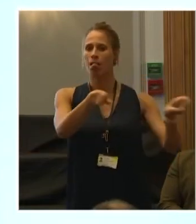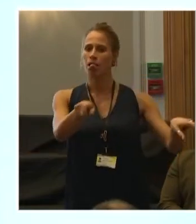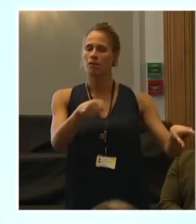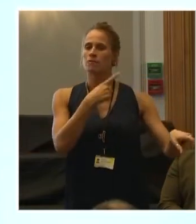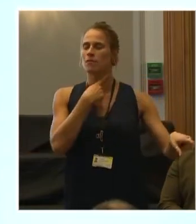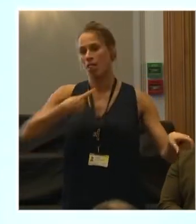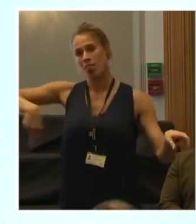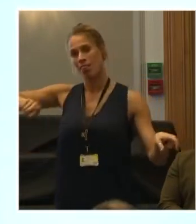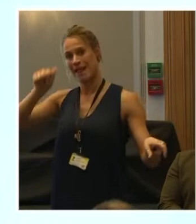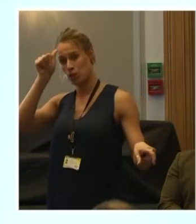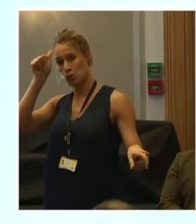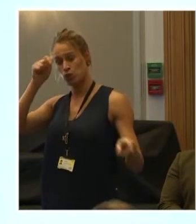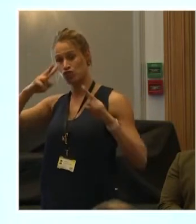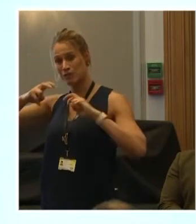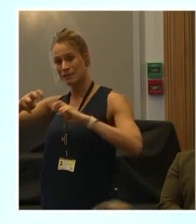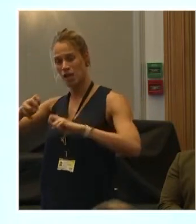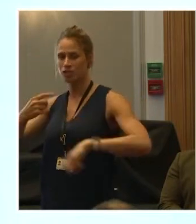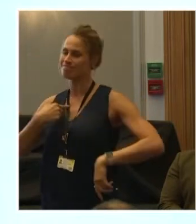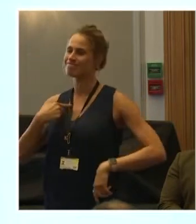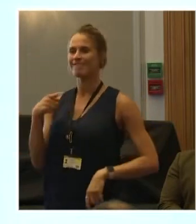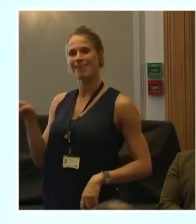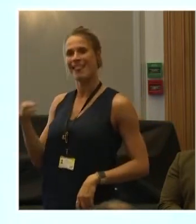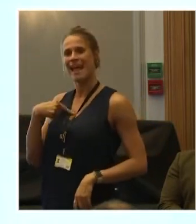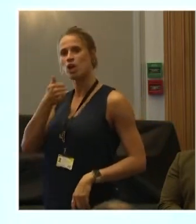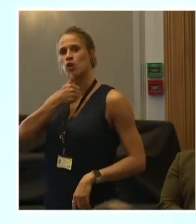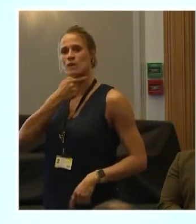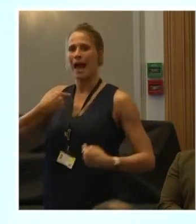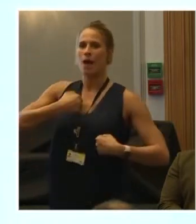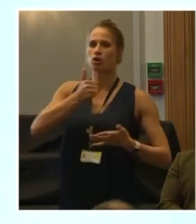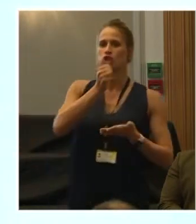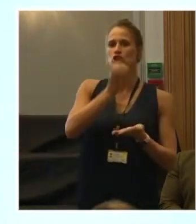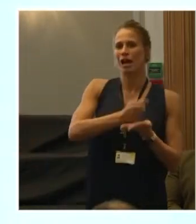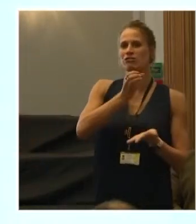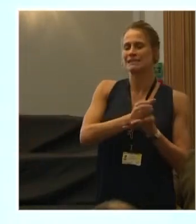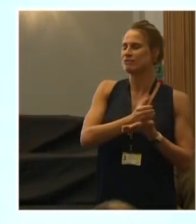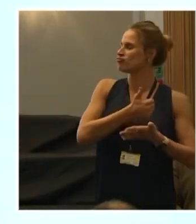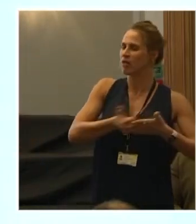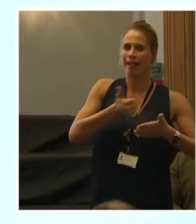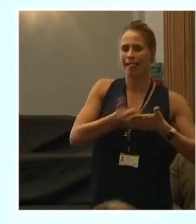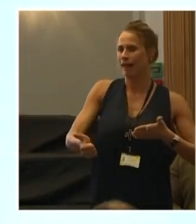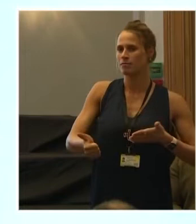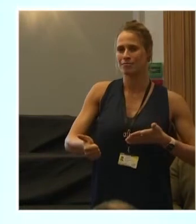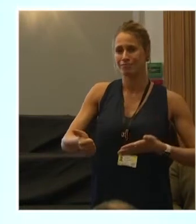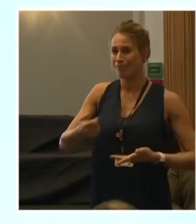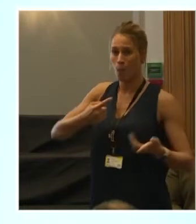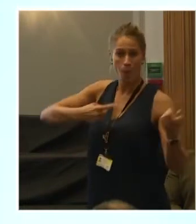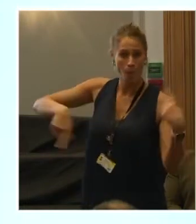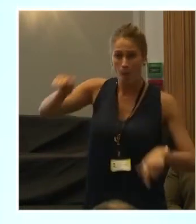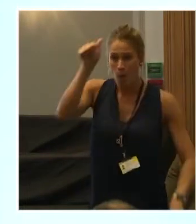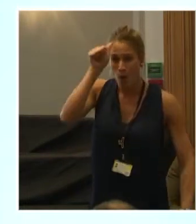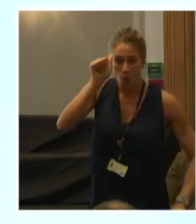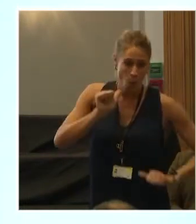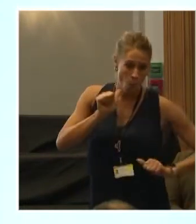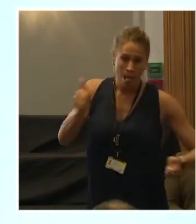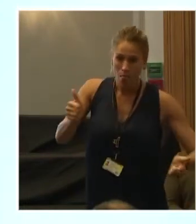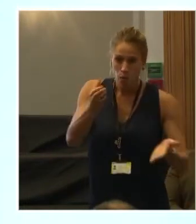research citing the charity as the source. Retina UK was more than twice as likely to be mentioned as the next highest source,